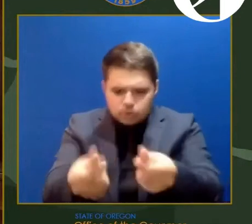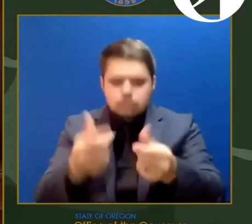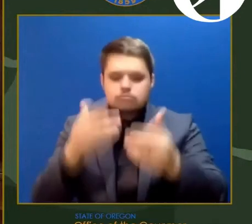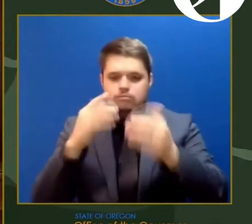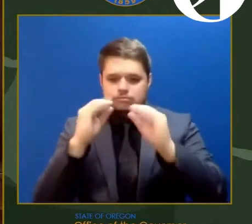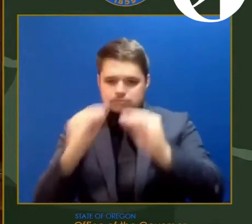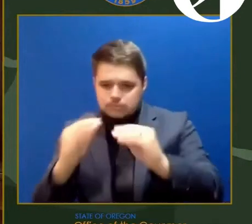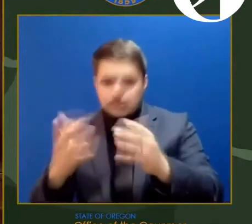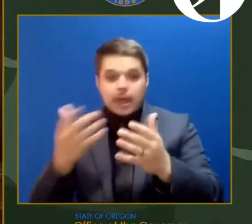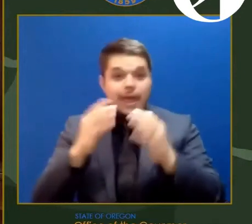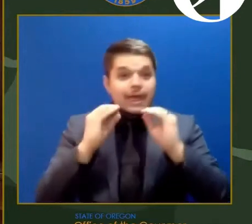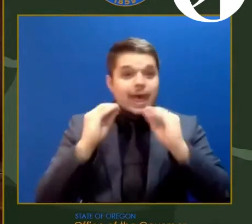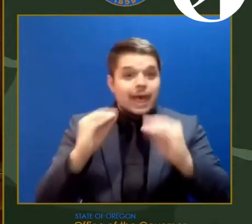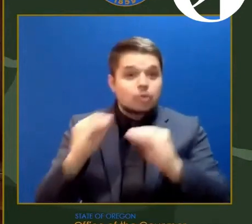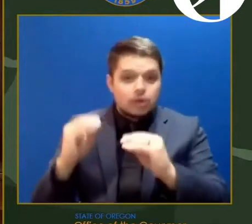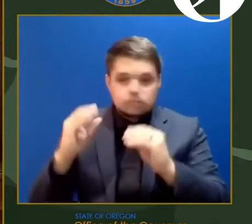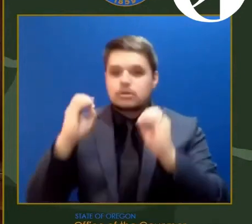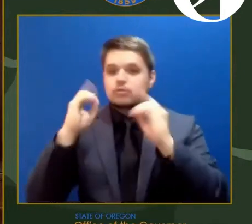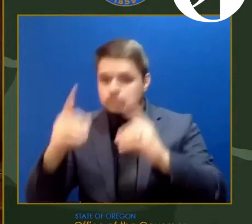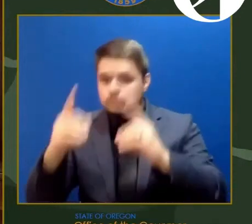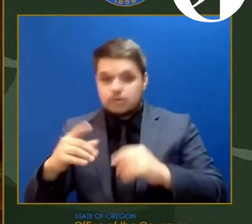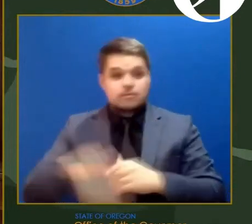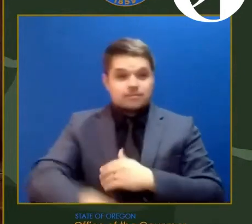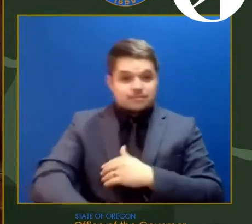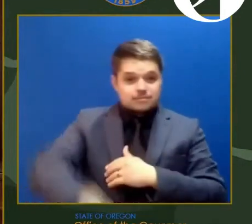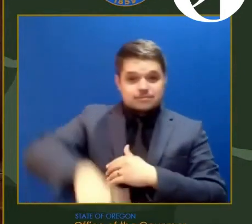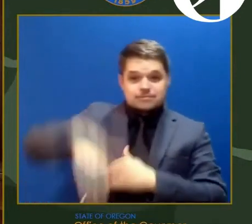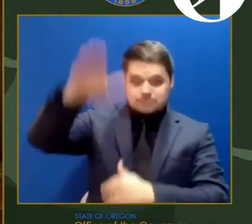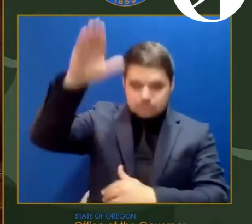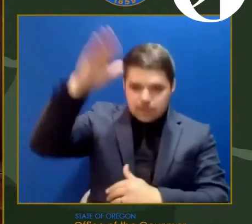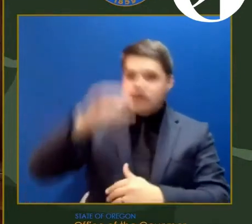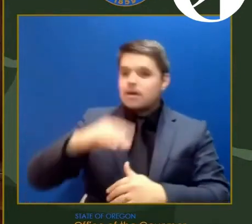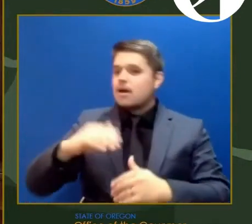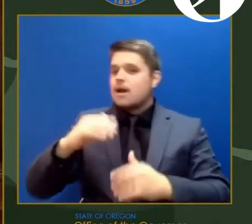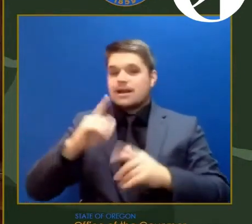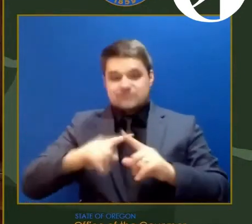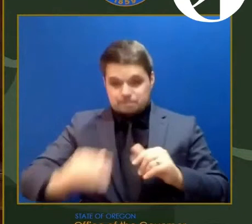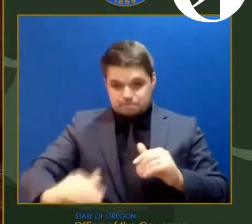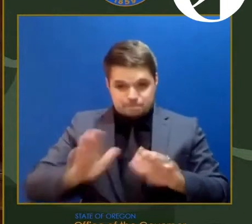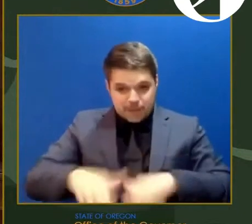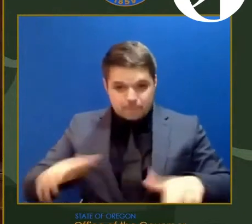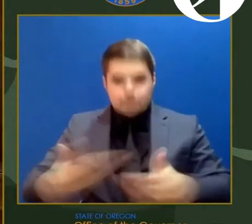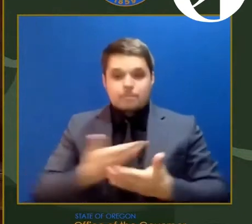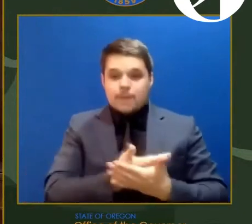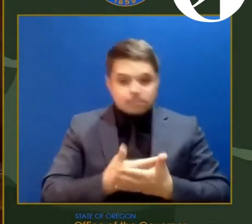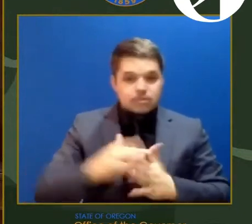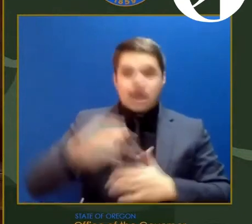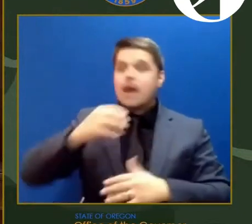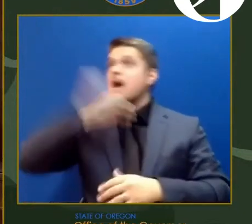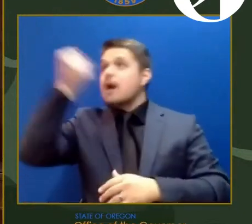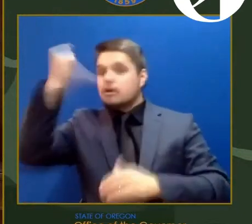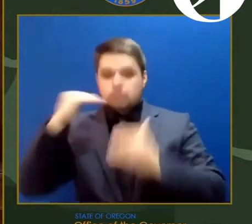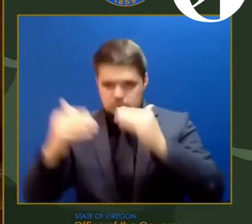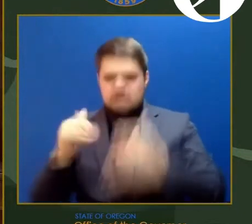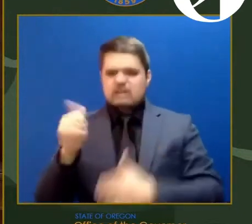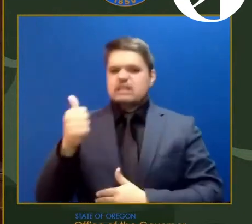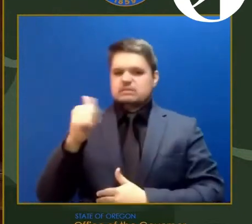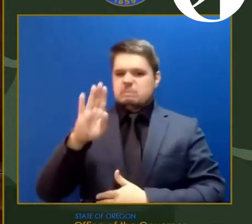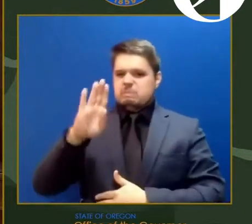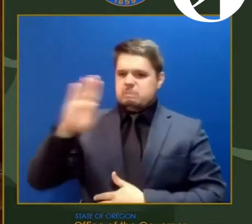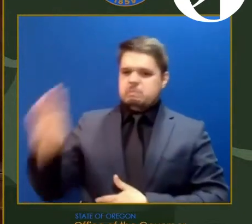career. I've invested more than $10 billion in K-12 schools and early childhood